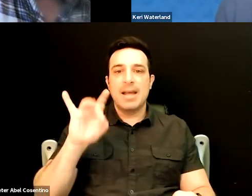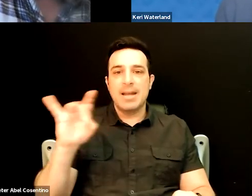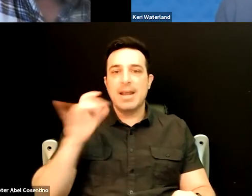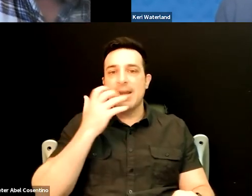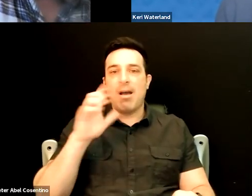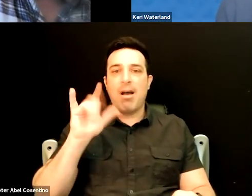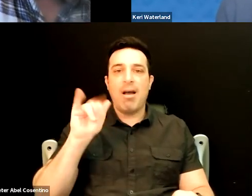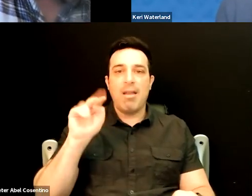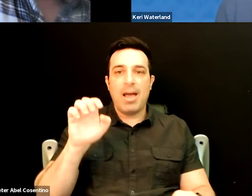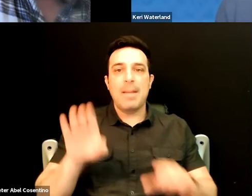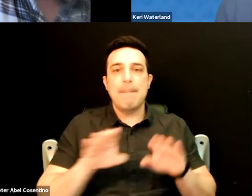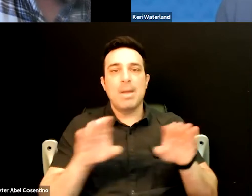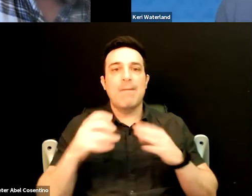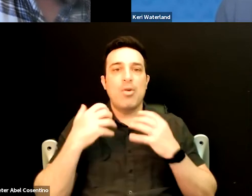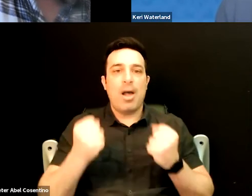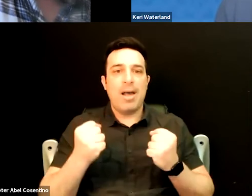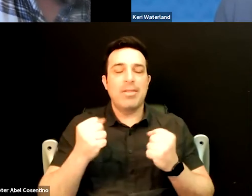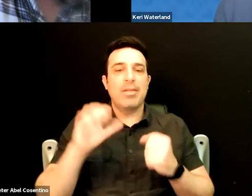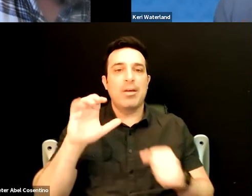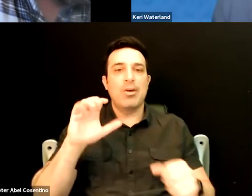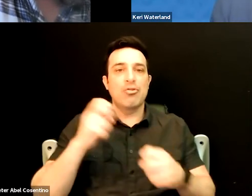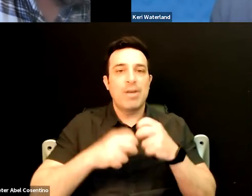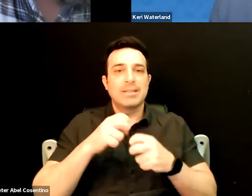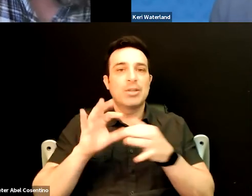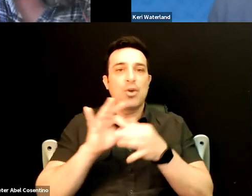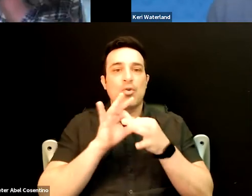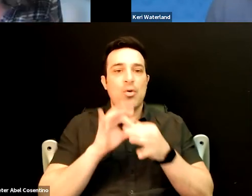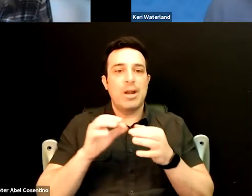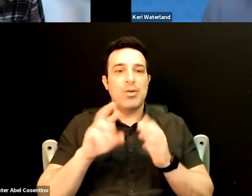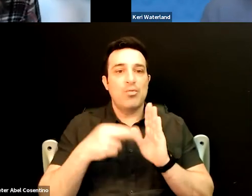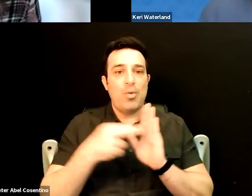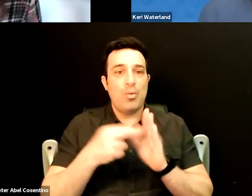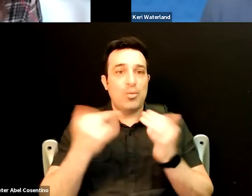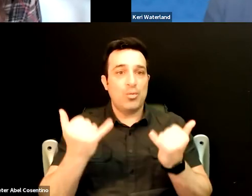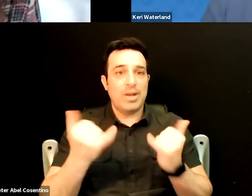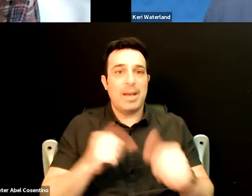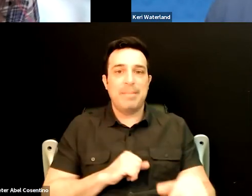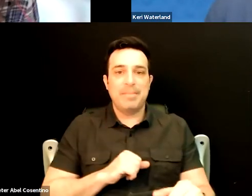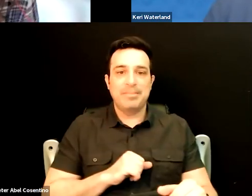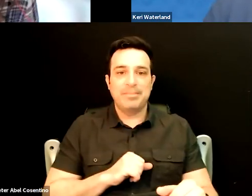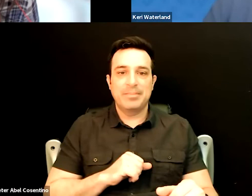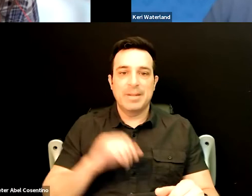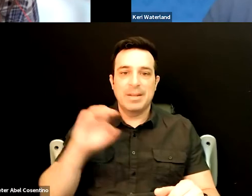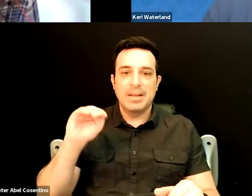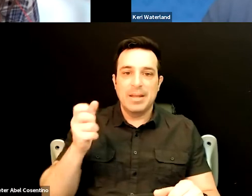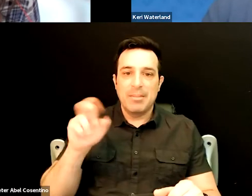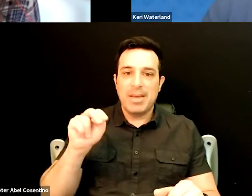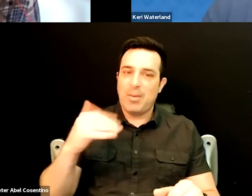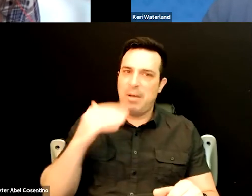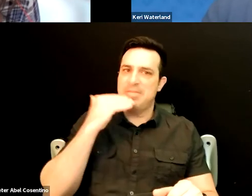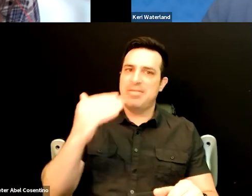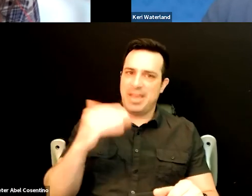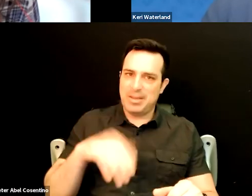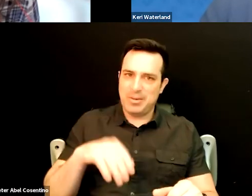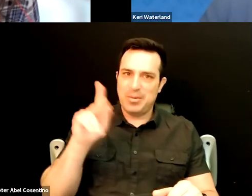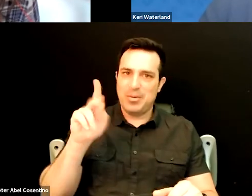and Behavioral Health Crisis System Coordinator role, and to today. Well, thank you. And what a lovely introduction, Carrie. You said